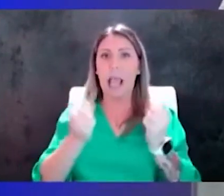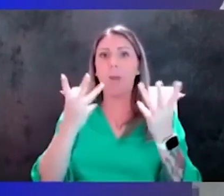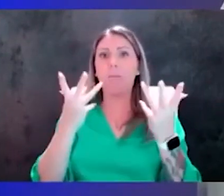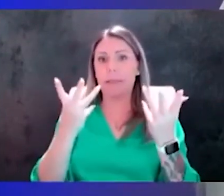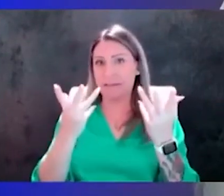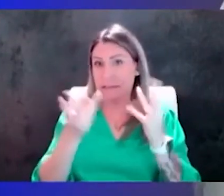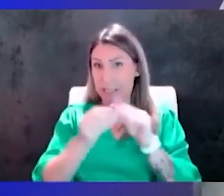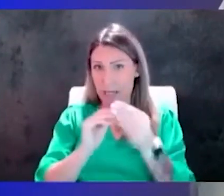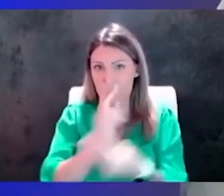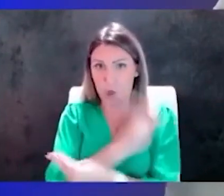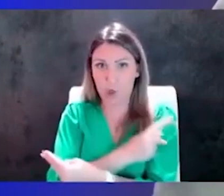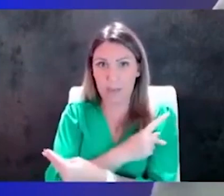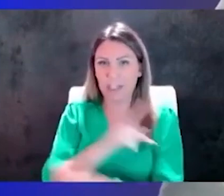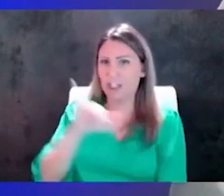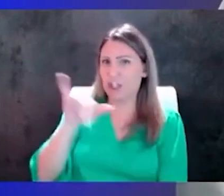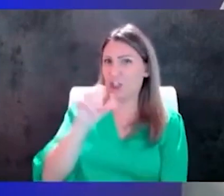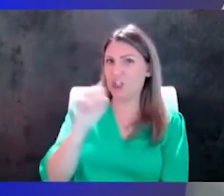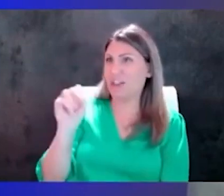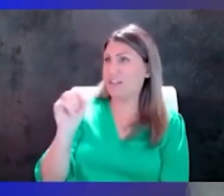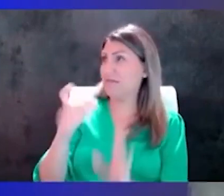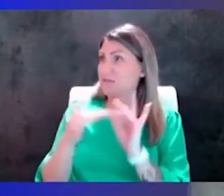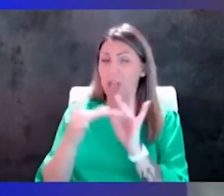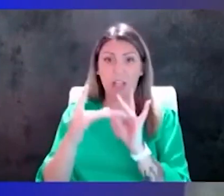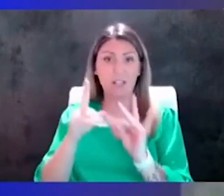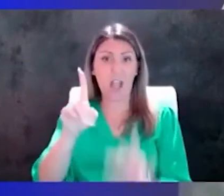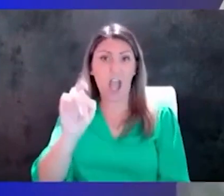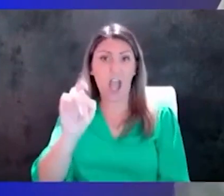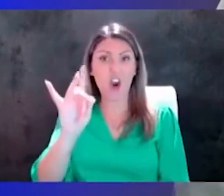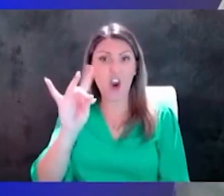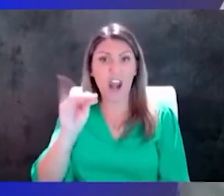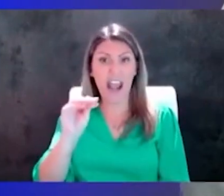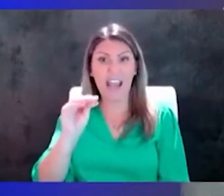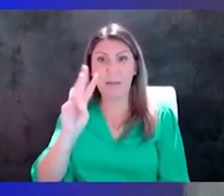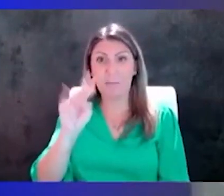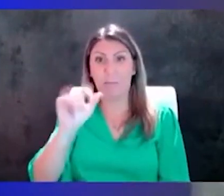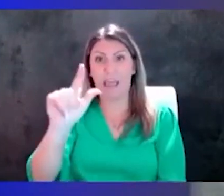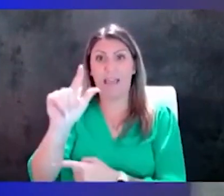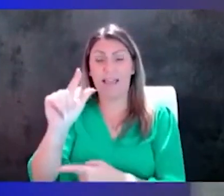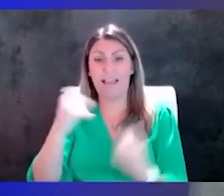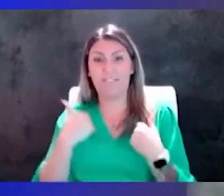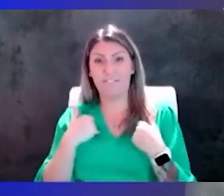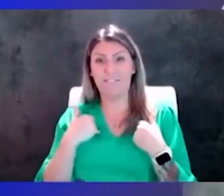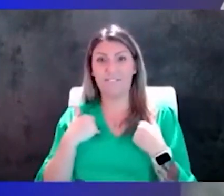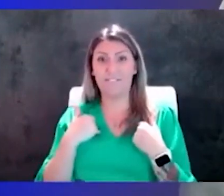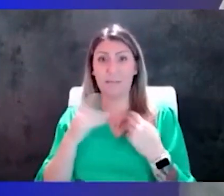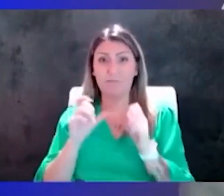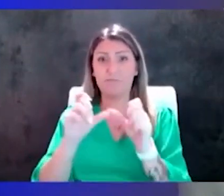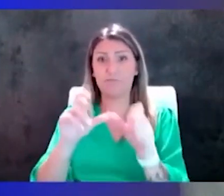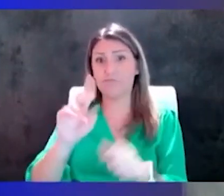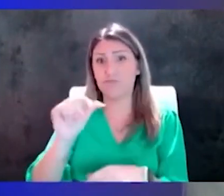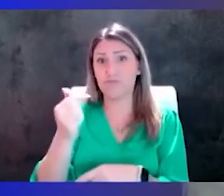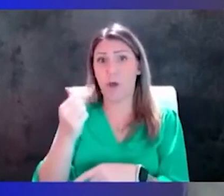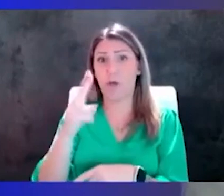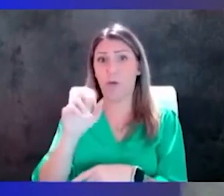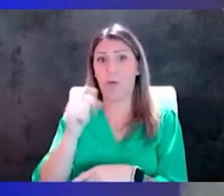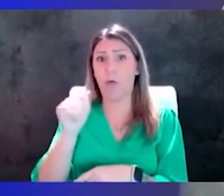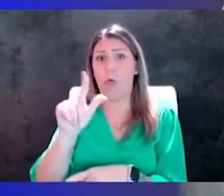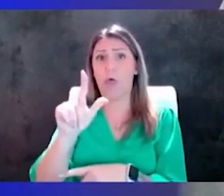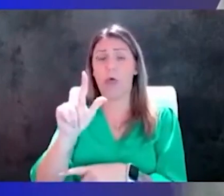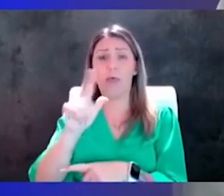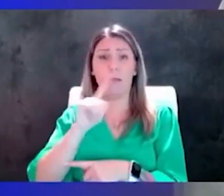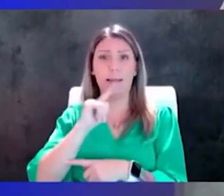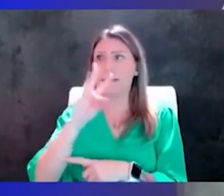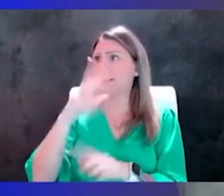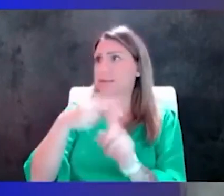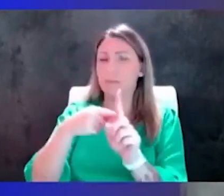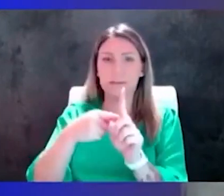Jess mentioned earlier 180 million people around the world that are having long-haul symptoms 6 months later. Even if even a small fraction